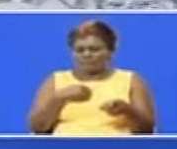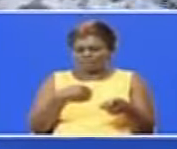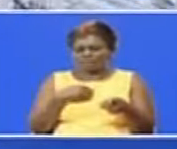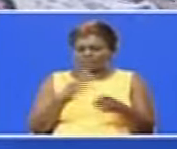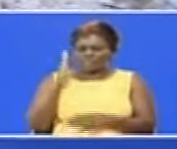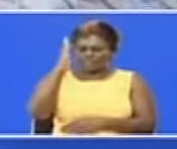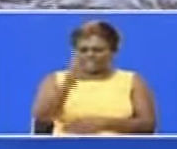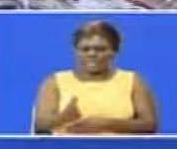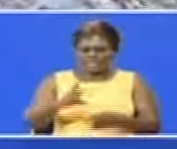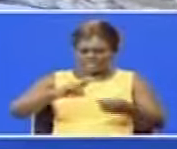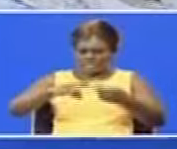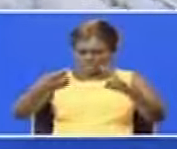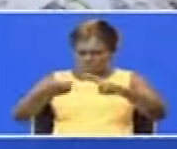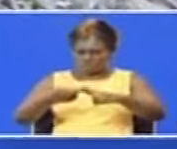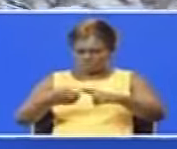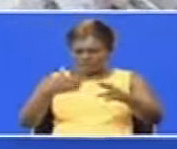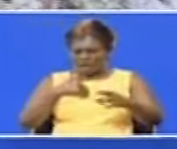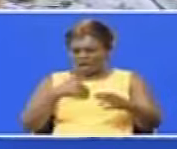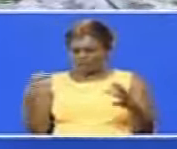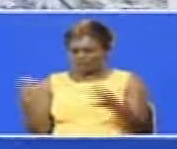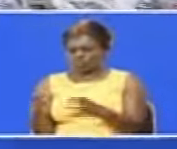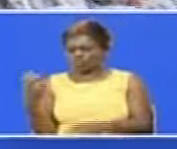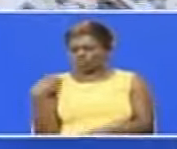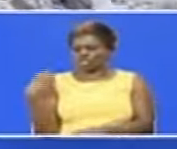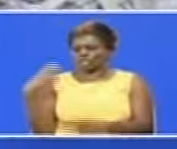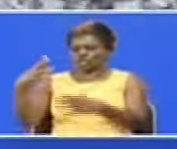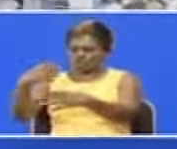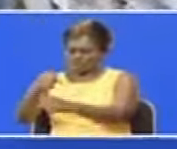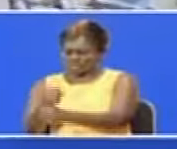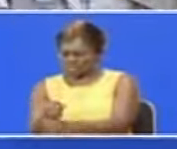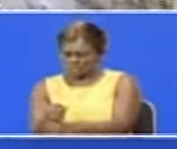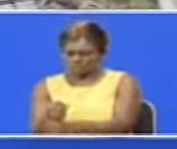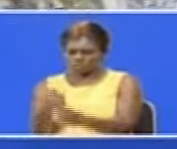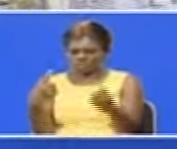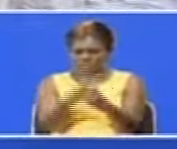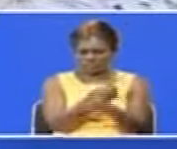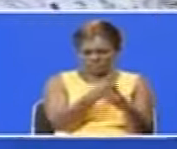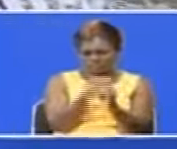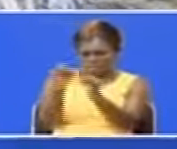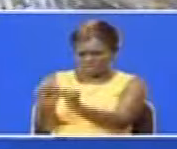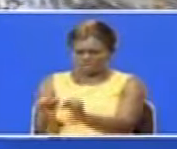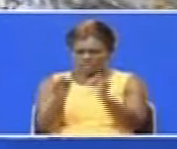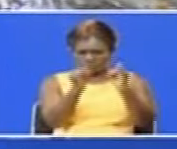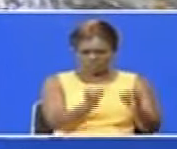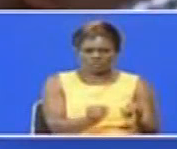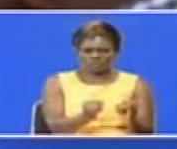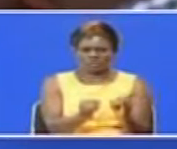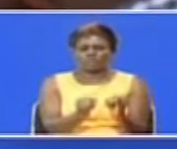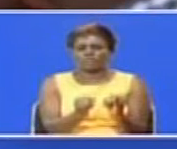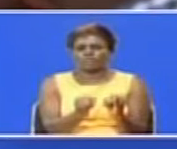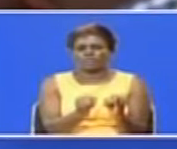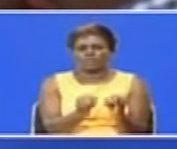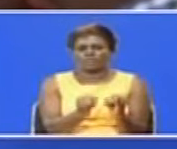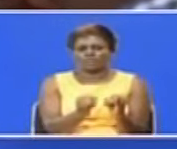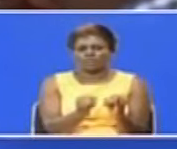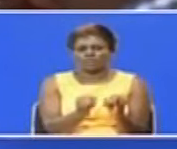system. We, you know, we have a team that contacts companies, corporates, individuals, schools, you know, etc., and